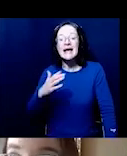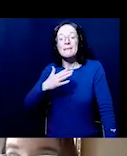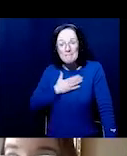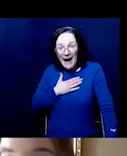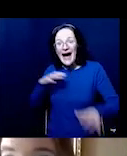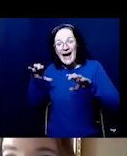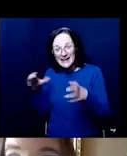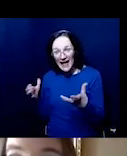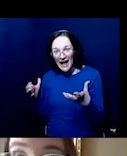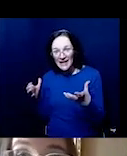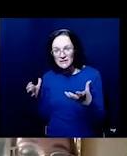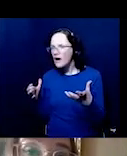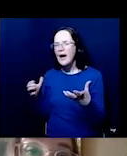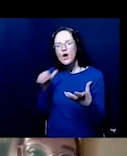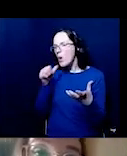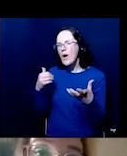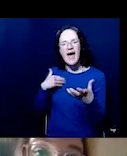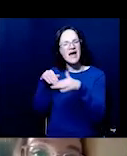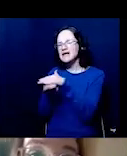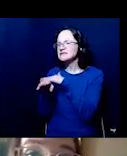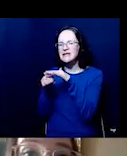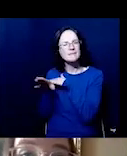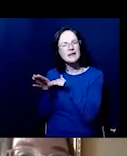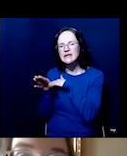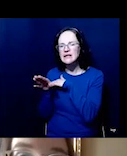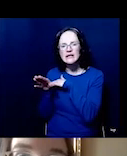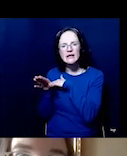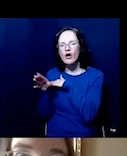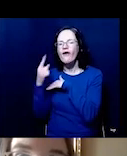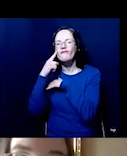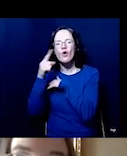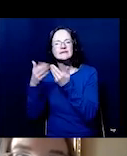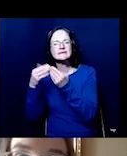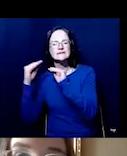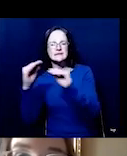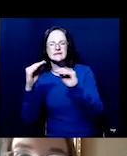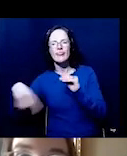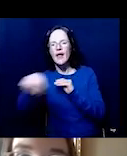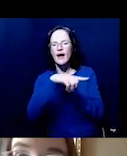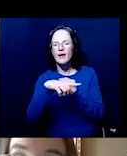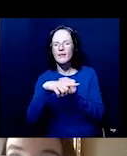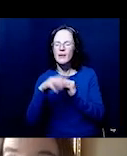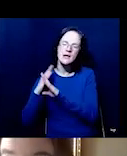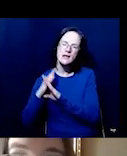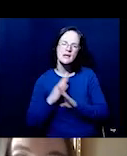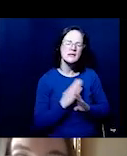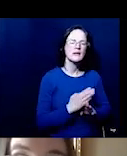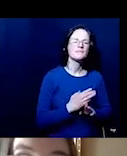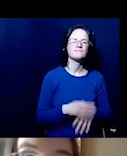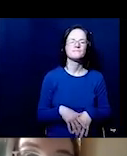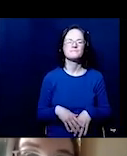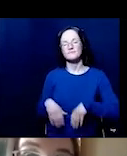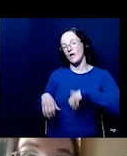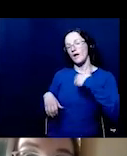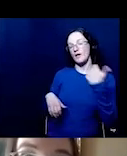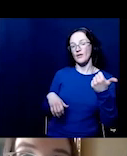issue. So imagine for students, it's horrible. Second language classes in college, example, English at Cégep du